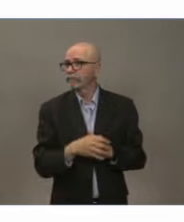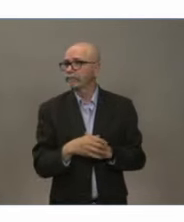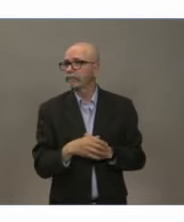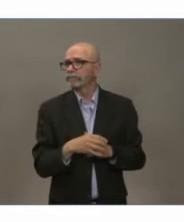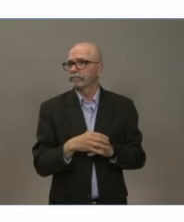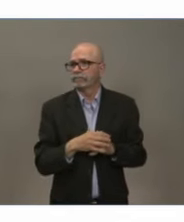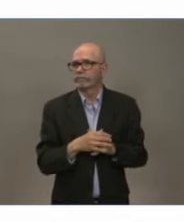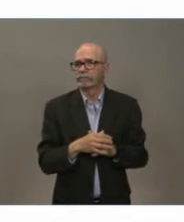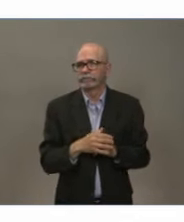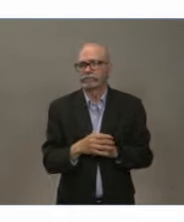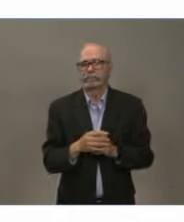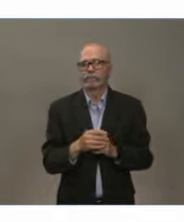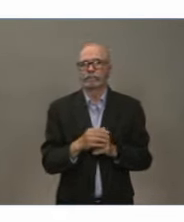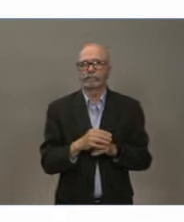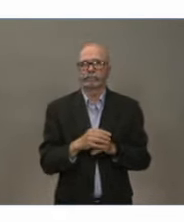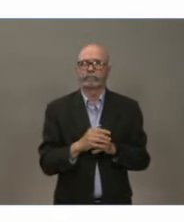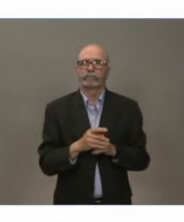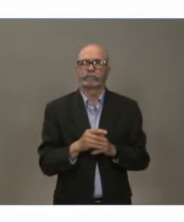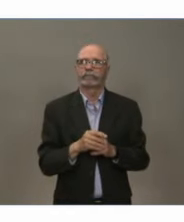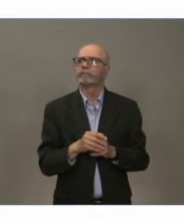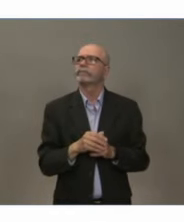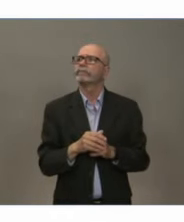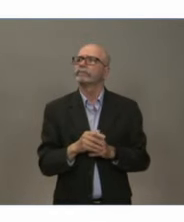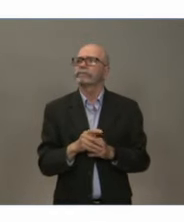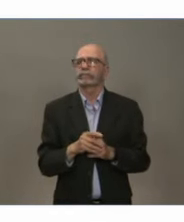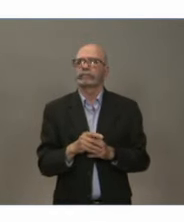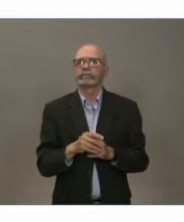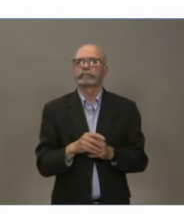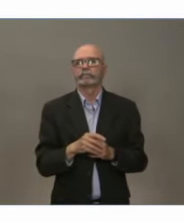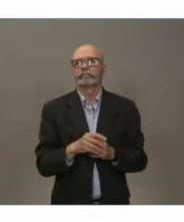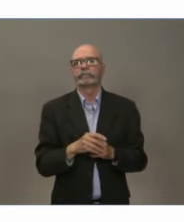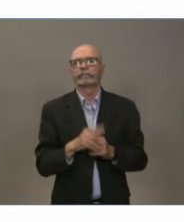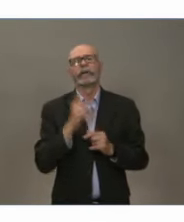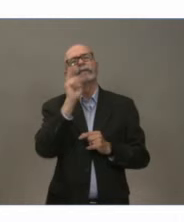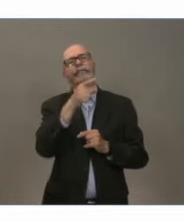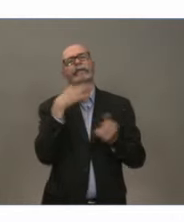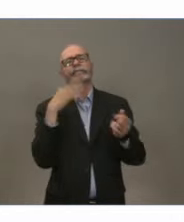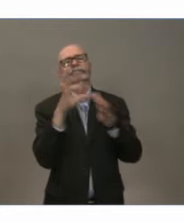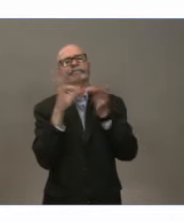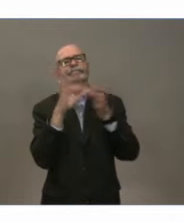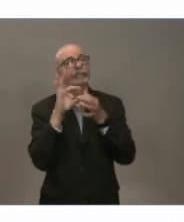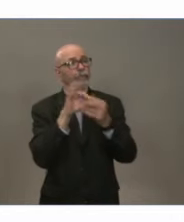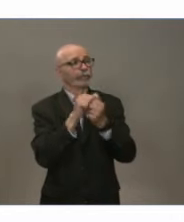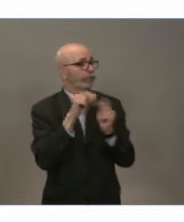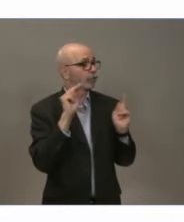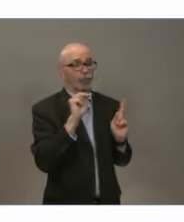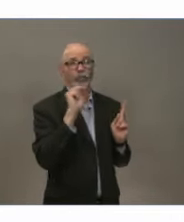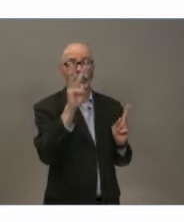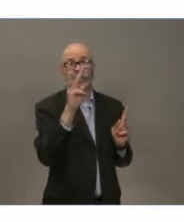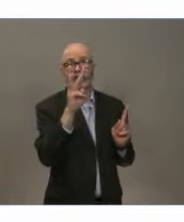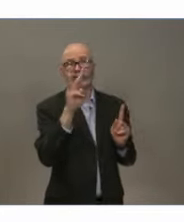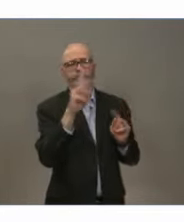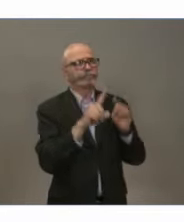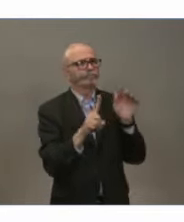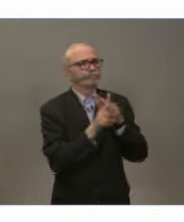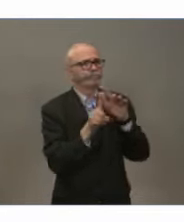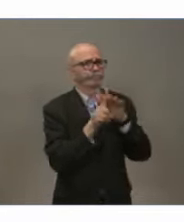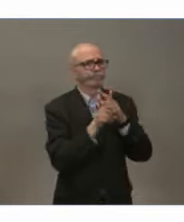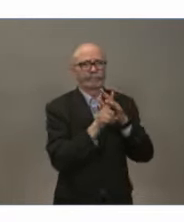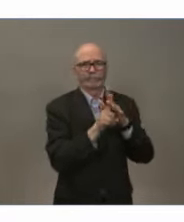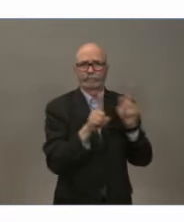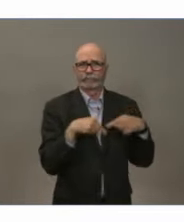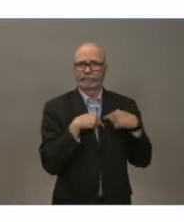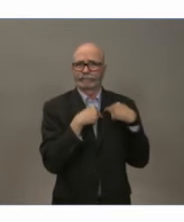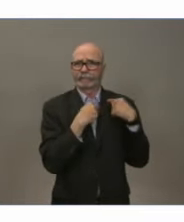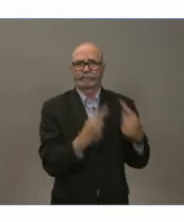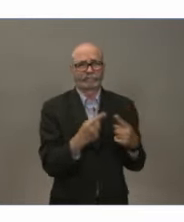Hello. I just wanted to check. I know you mentioned Northwood in particular about the new cases. Can you say how many of the 43 new cases